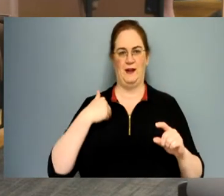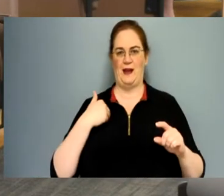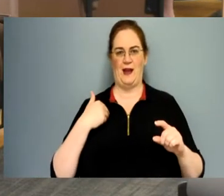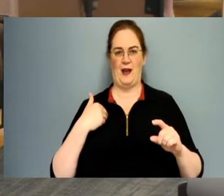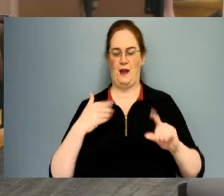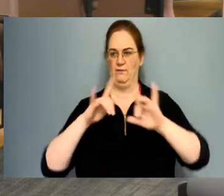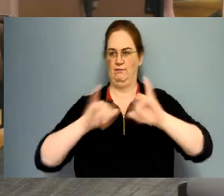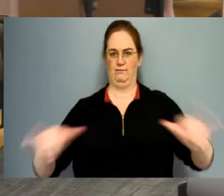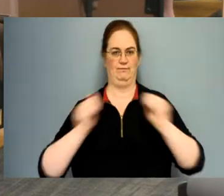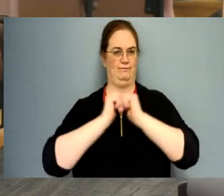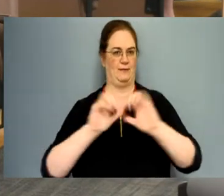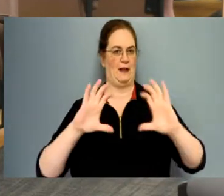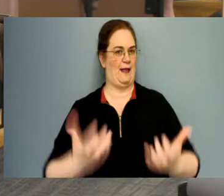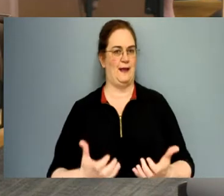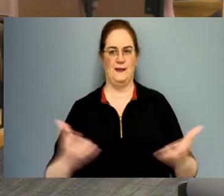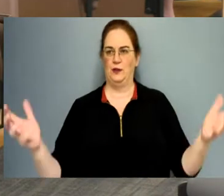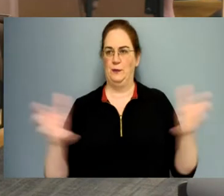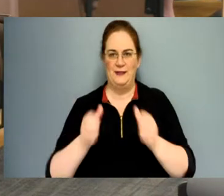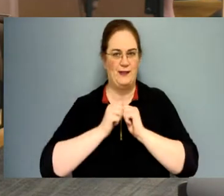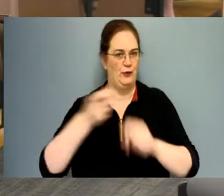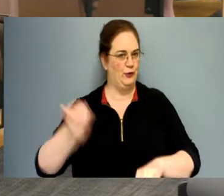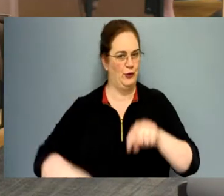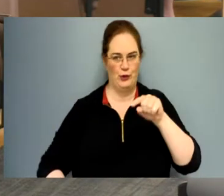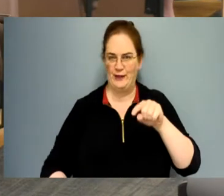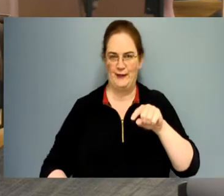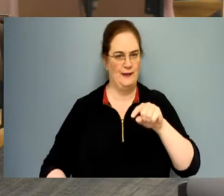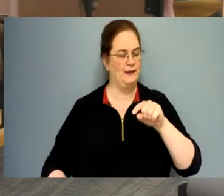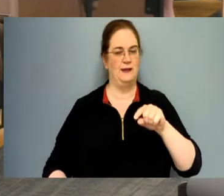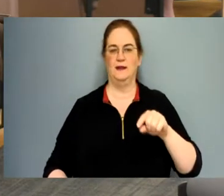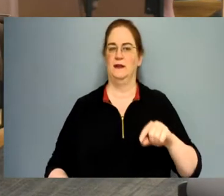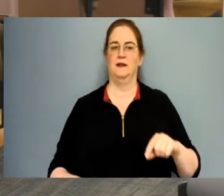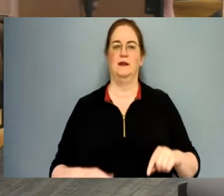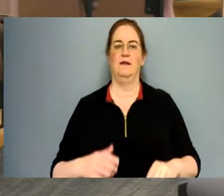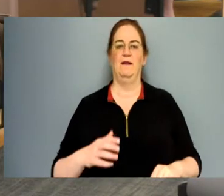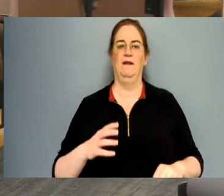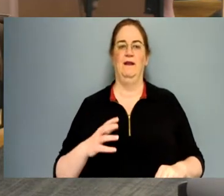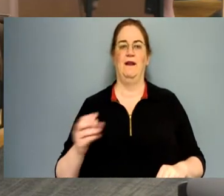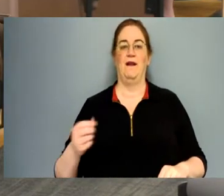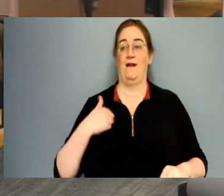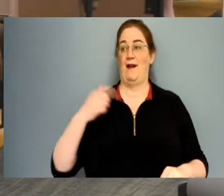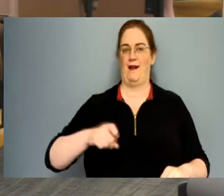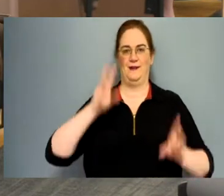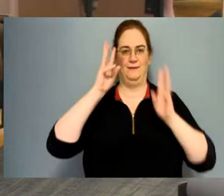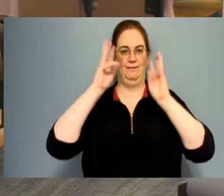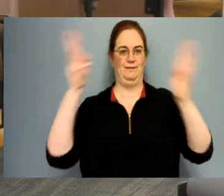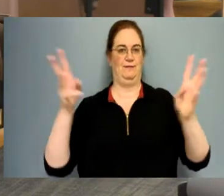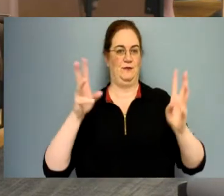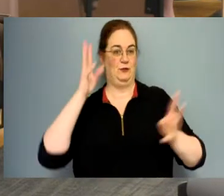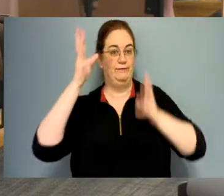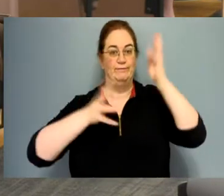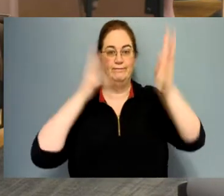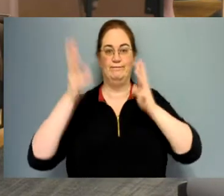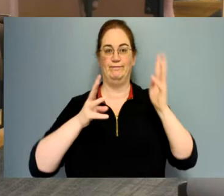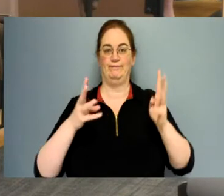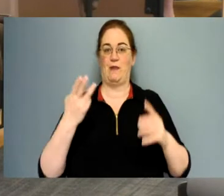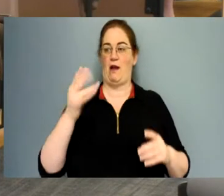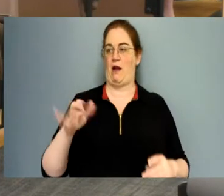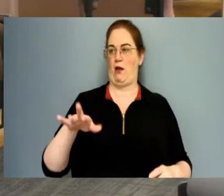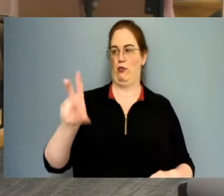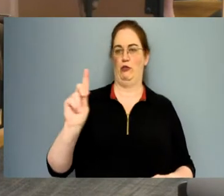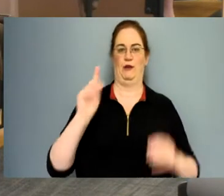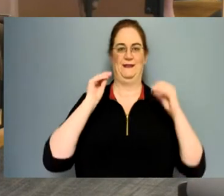synchronous classes where we were meeting together. And I had to come up with a really creative hybrid